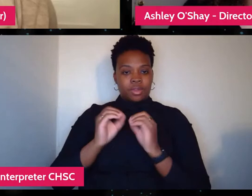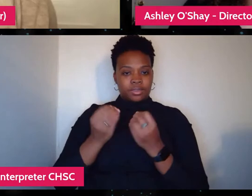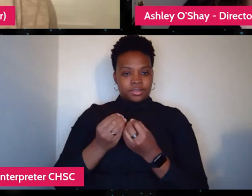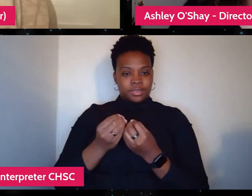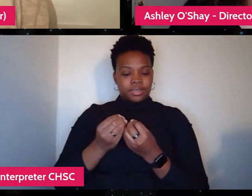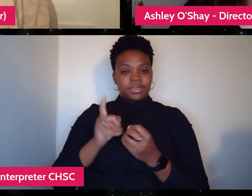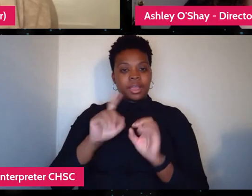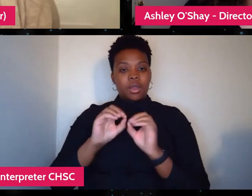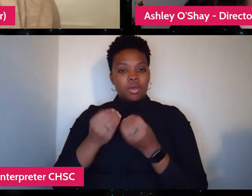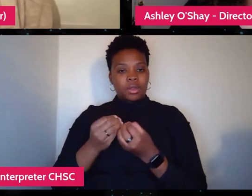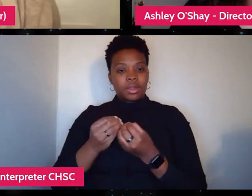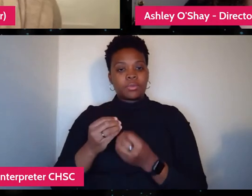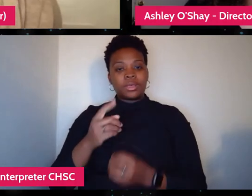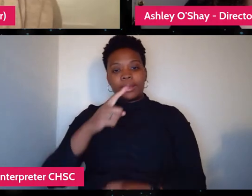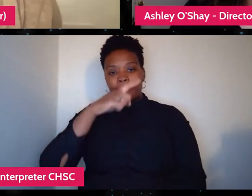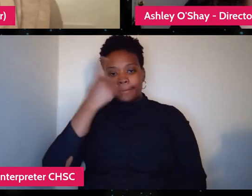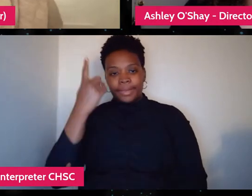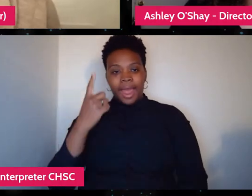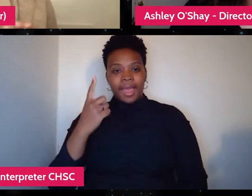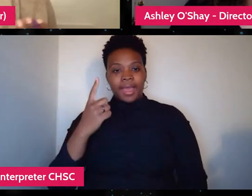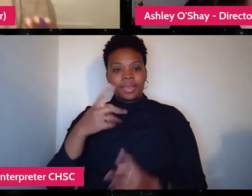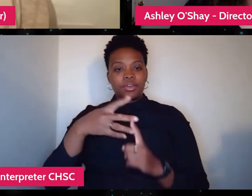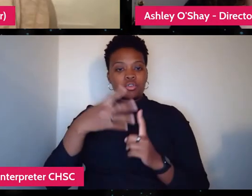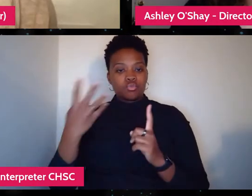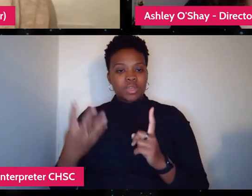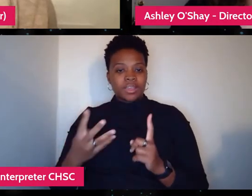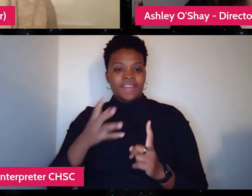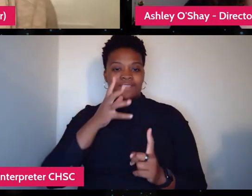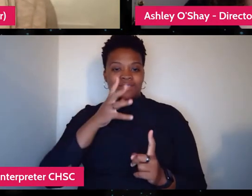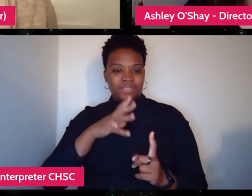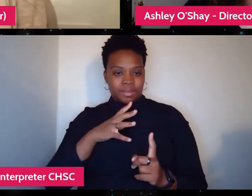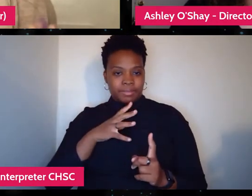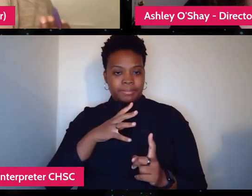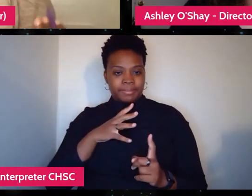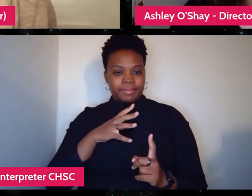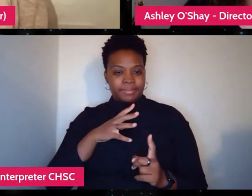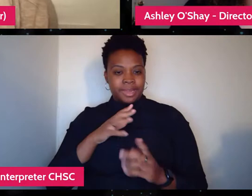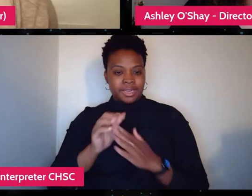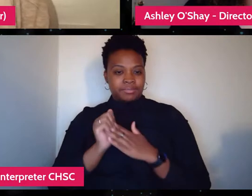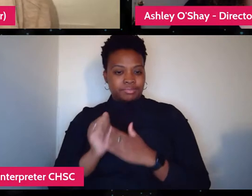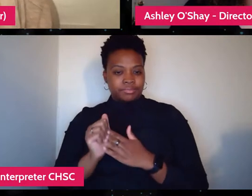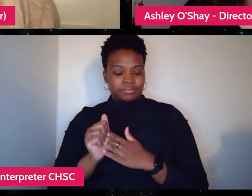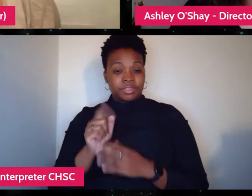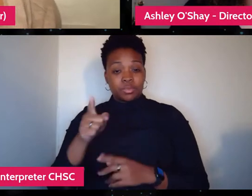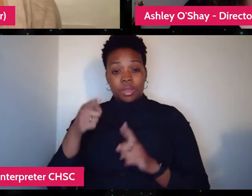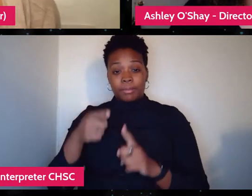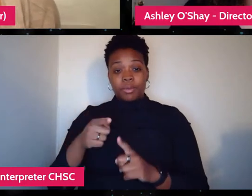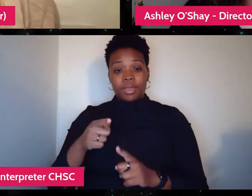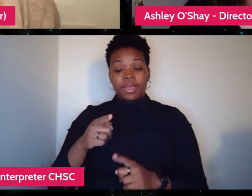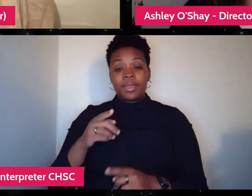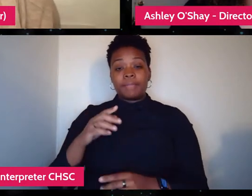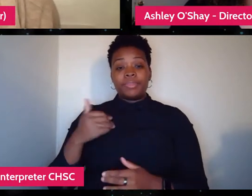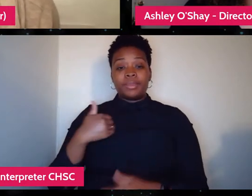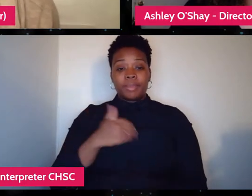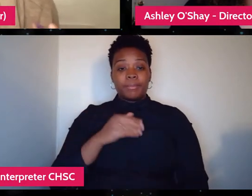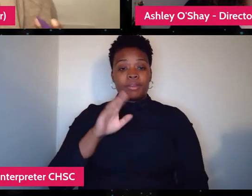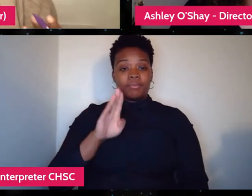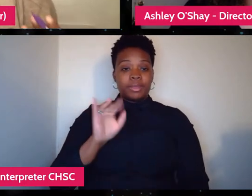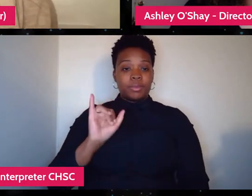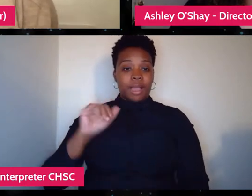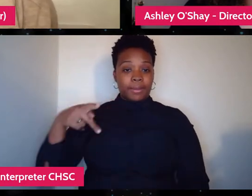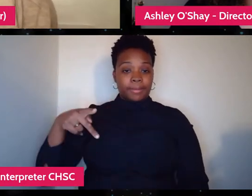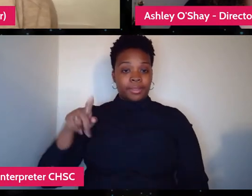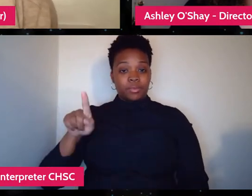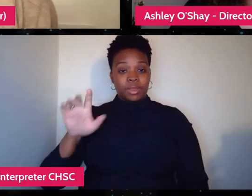Black queer feminist slant. At one point in the film, a member of BYP 100 says,